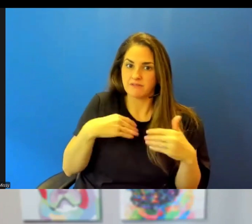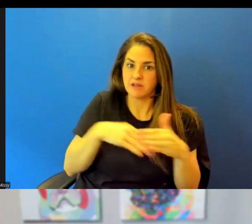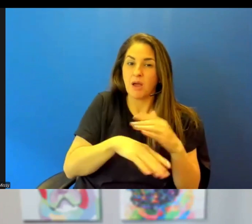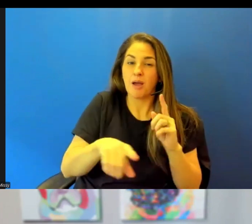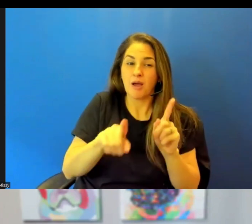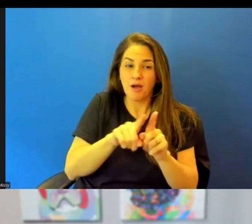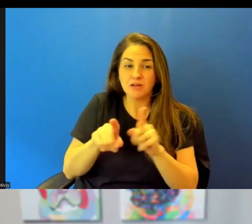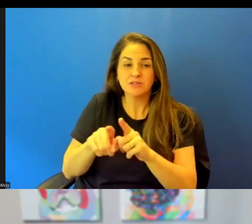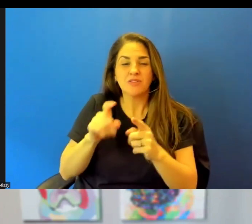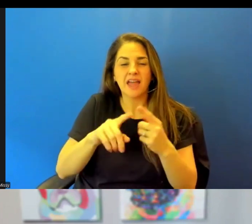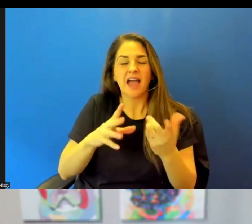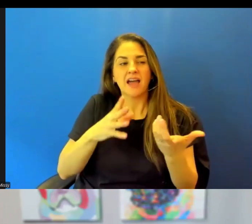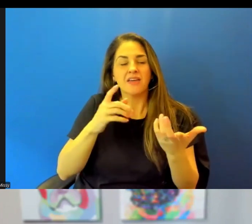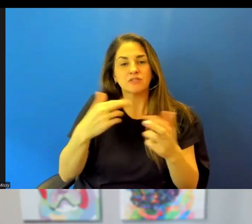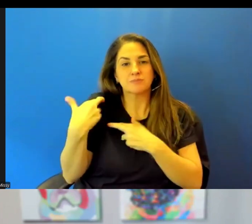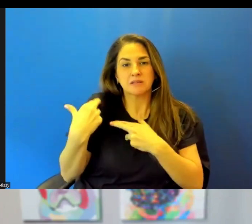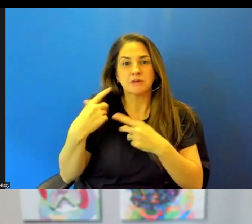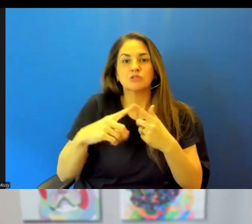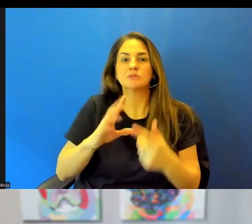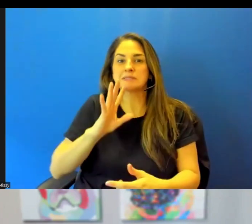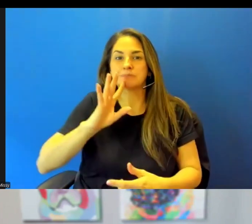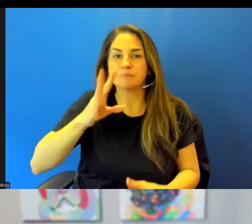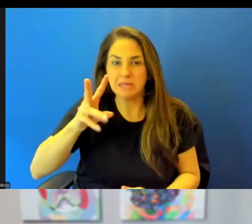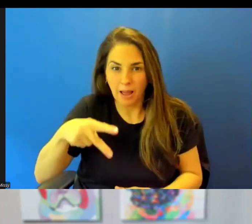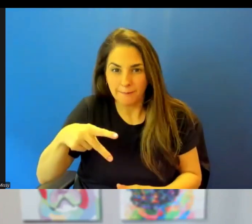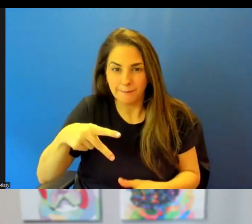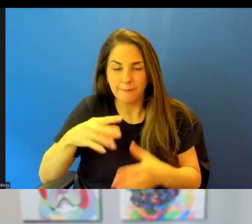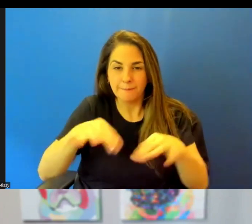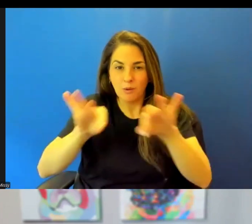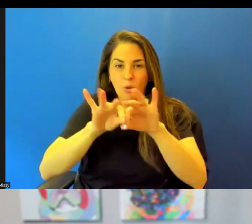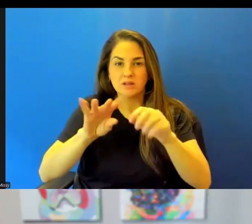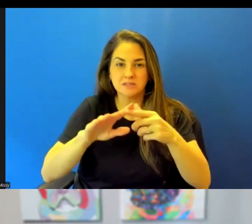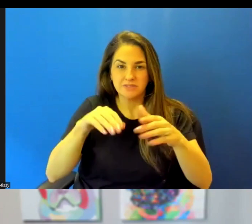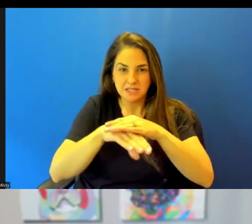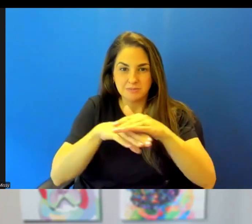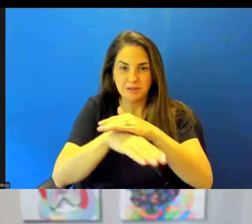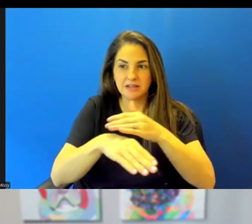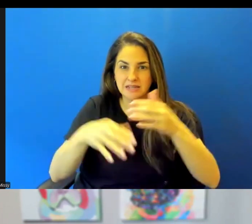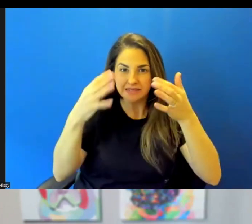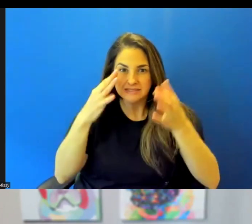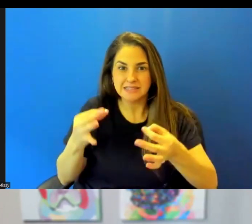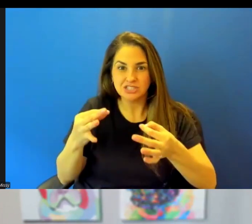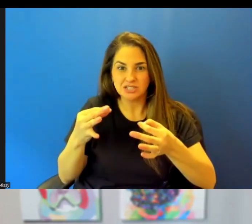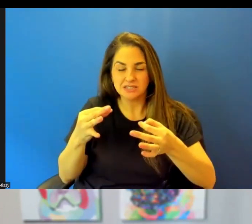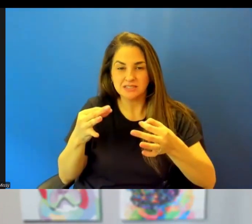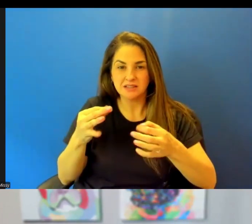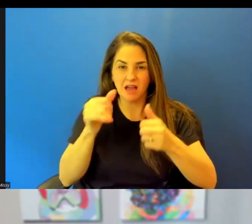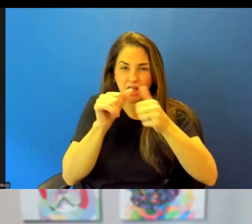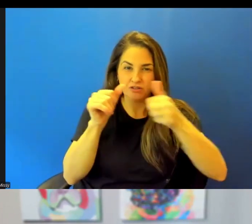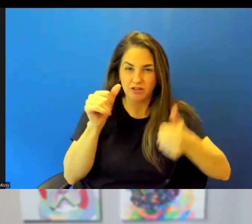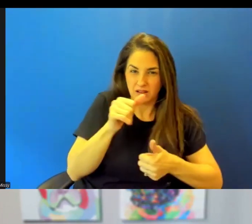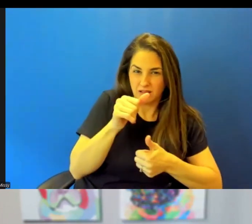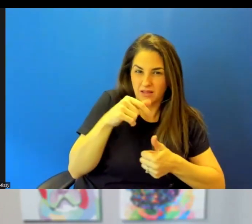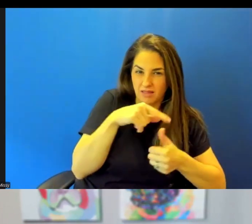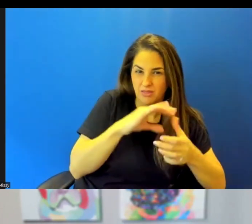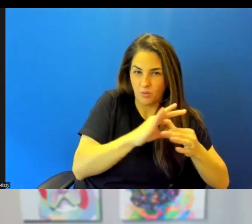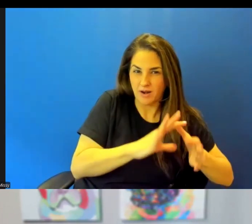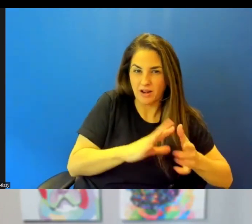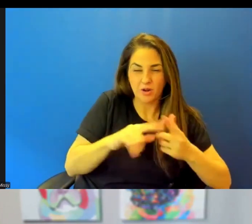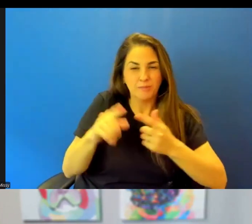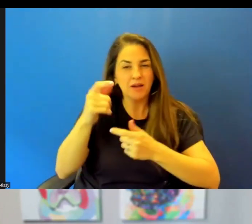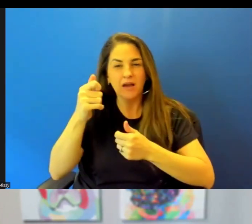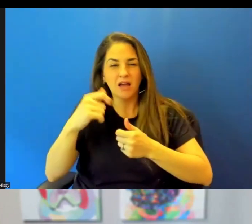responsibility to speak about the importance of accessibility and the decisions that those people are making. But I wouldn't